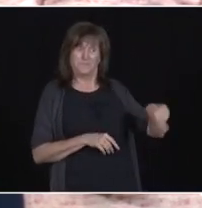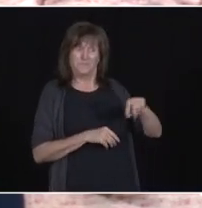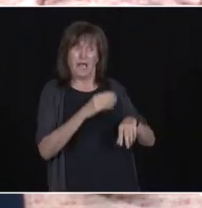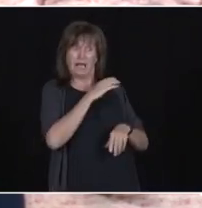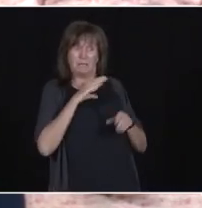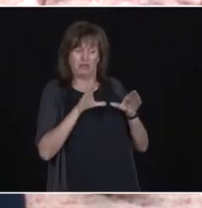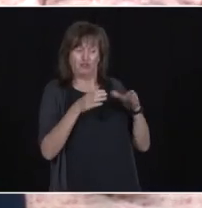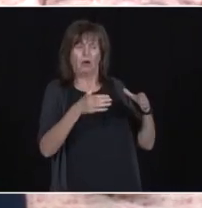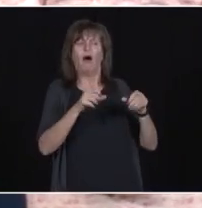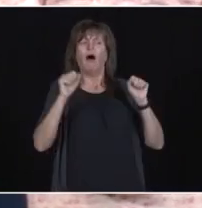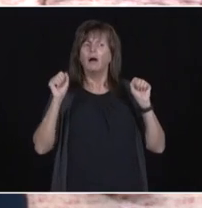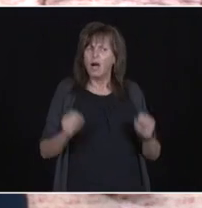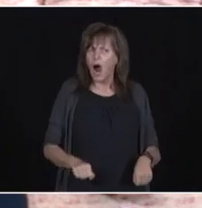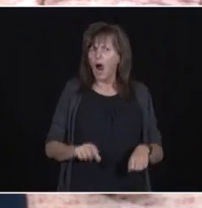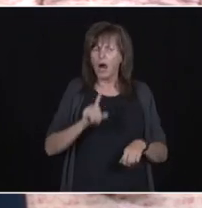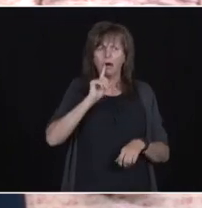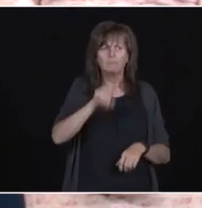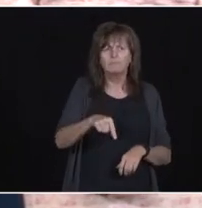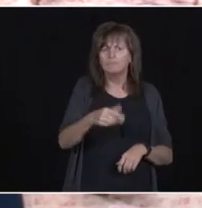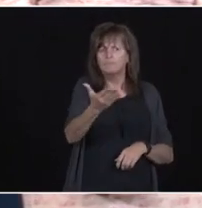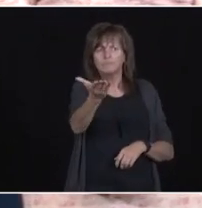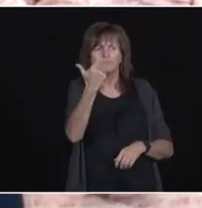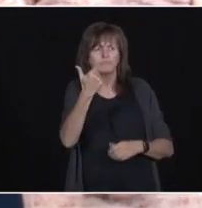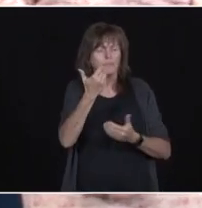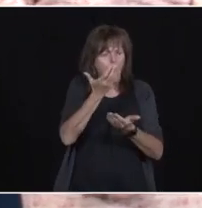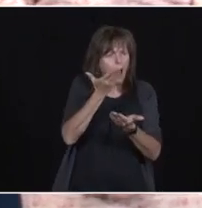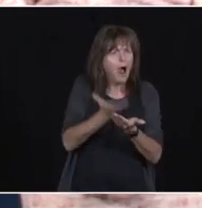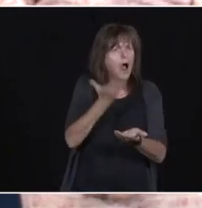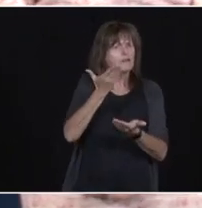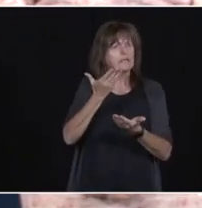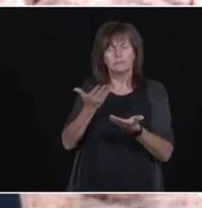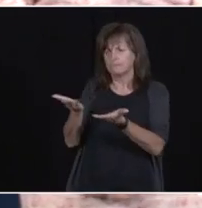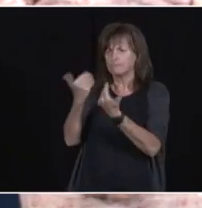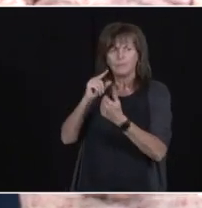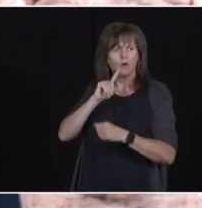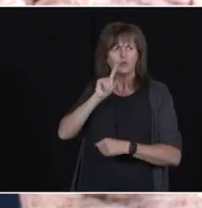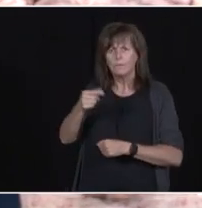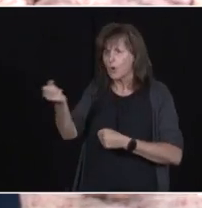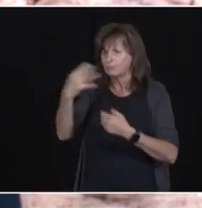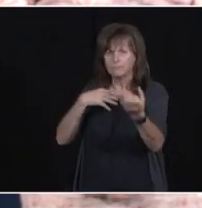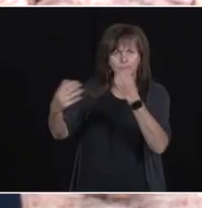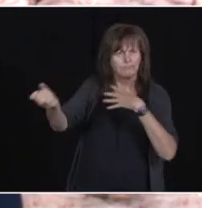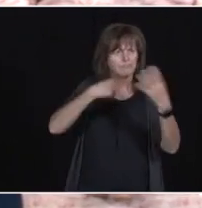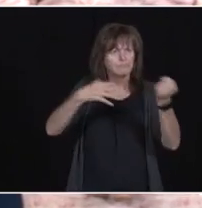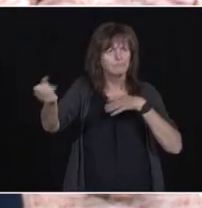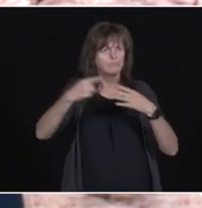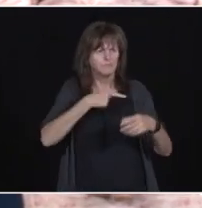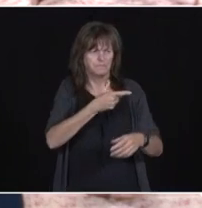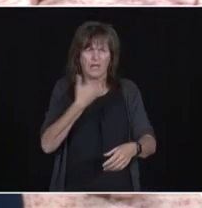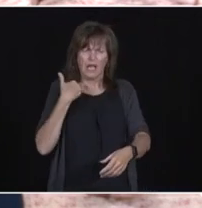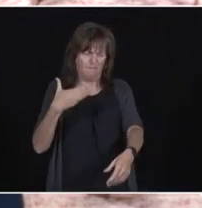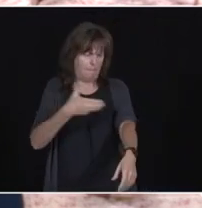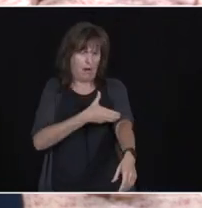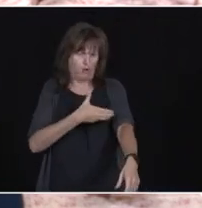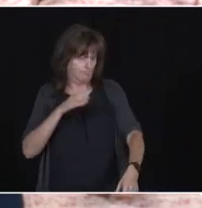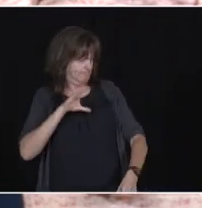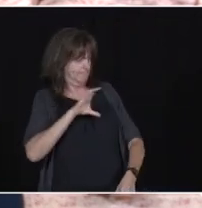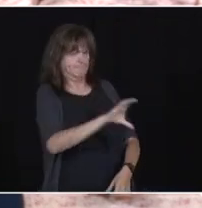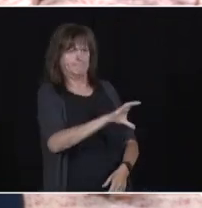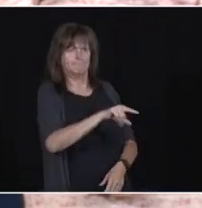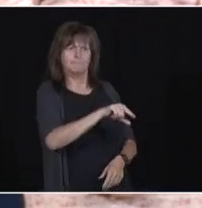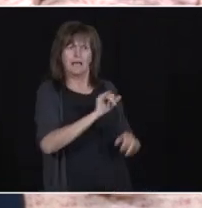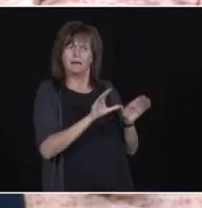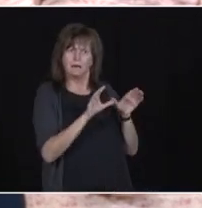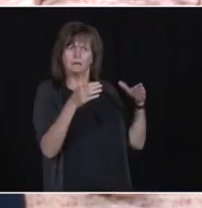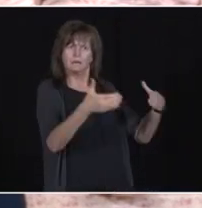produce documents as they conduct their investigation. The people of Ontario deserve a timely,